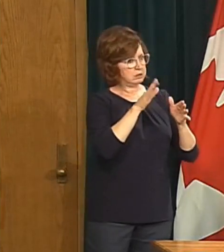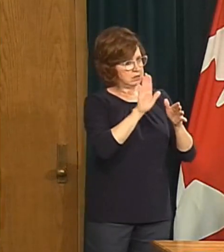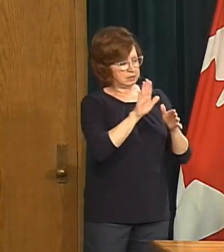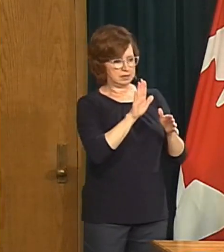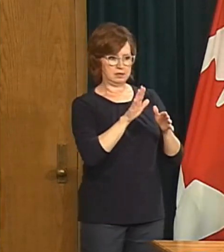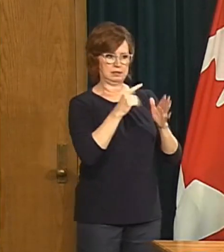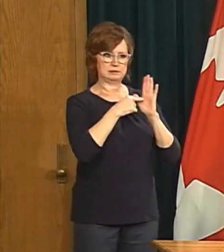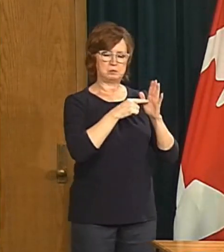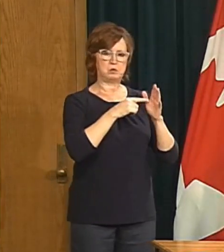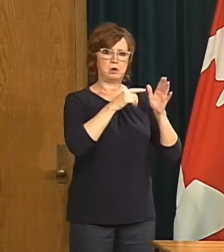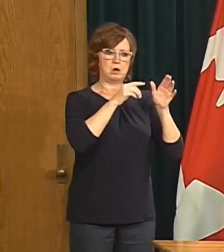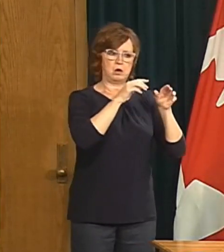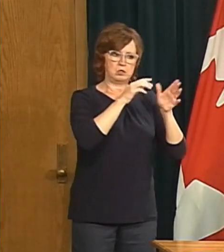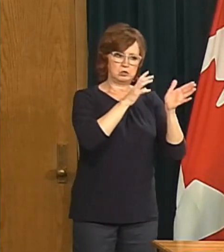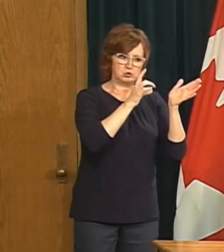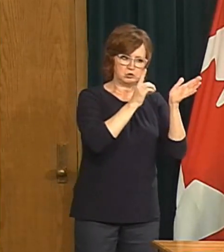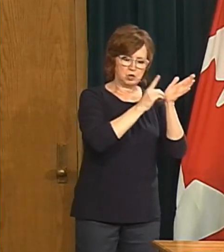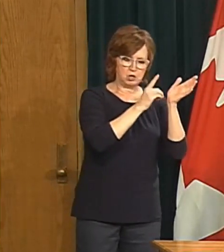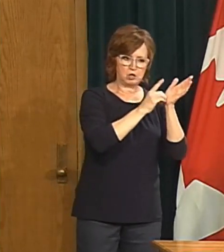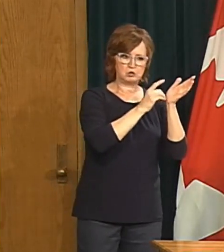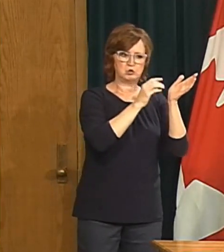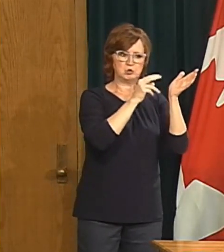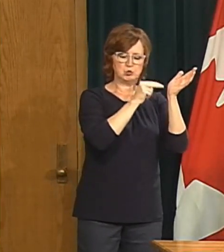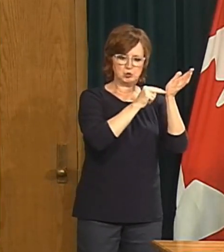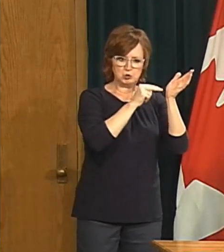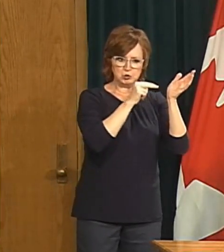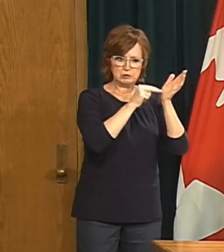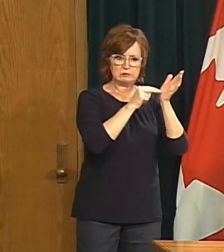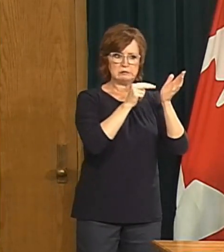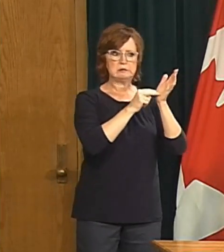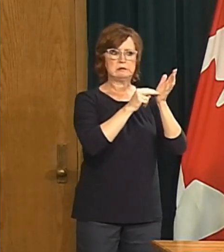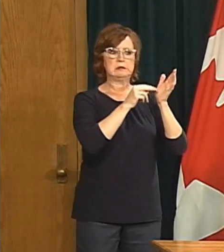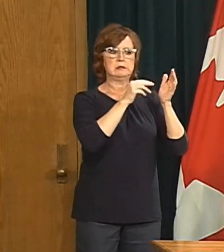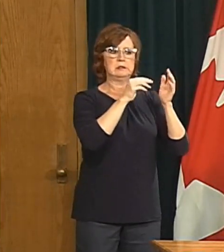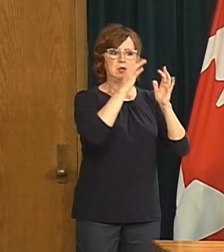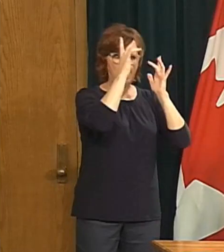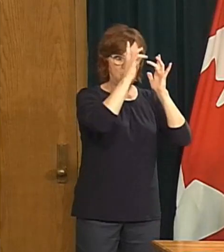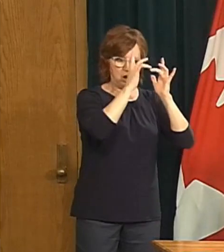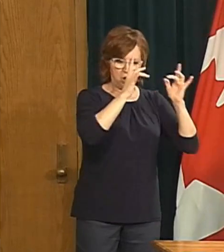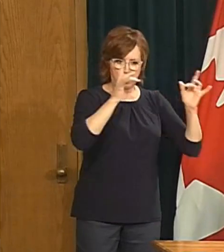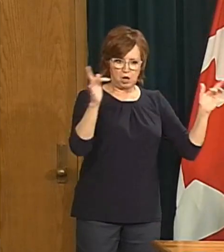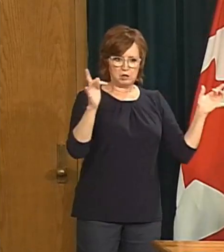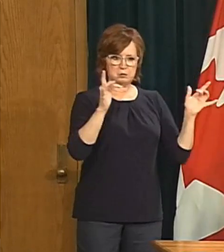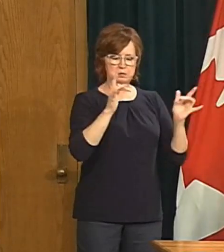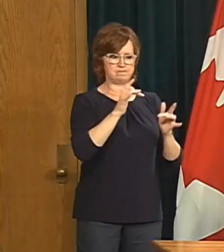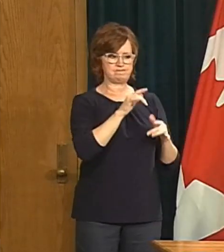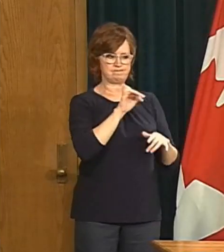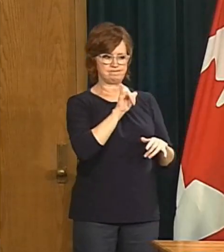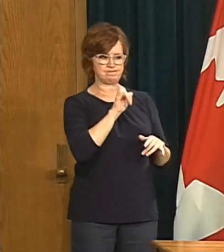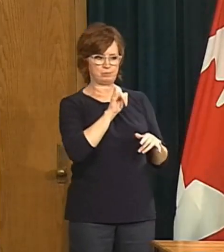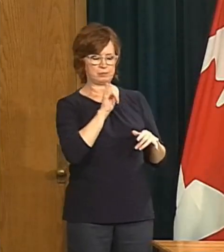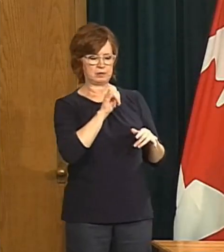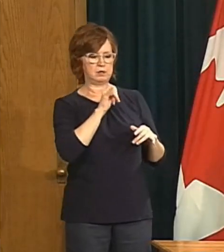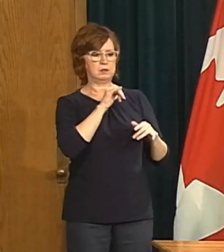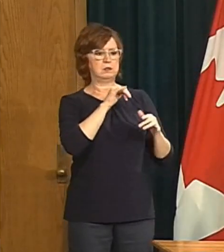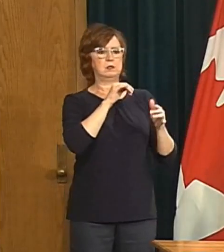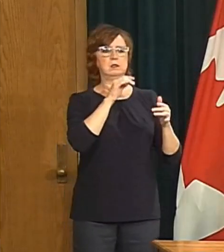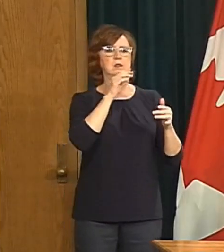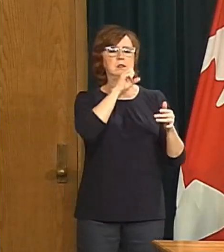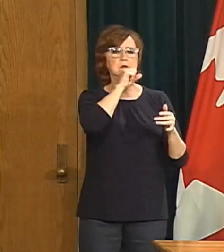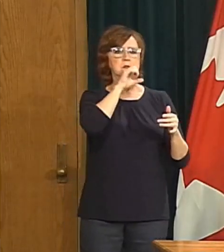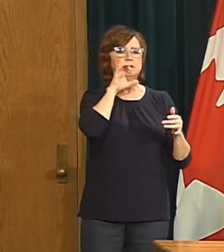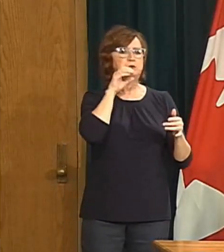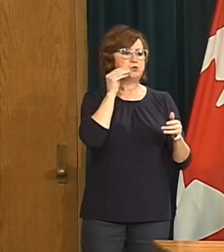environment and other essential workplaces, because as we learn more about that, we can minimize transmission in those settings for